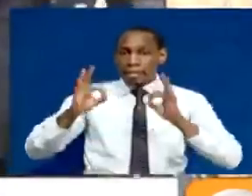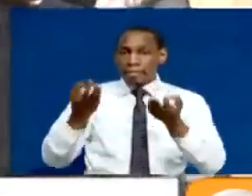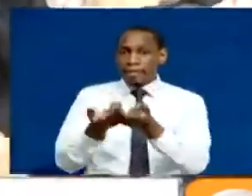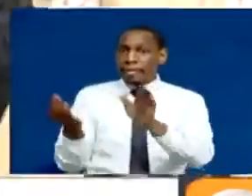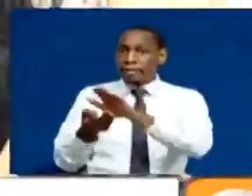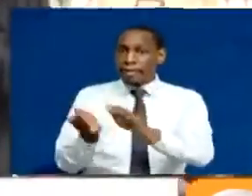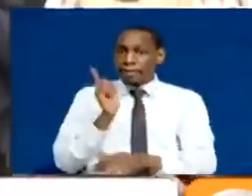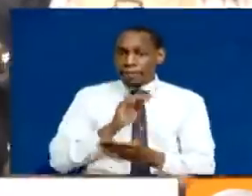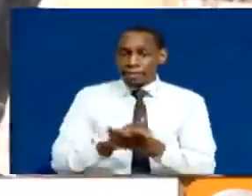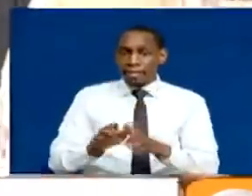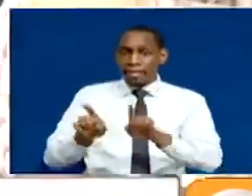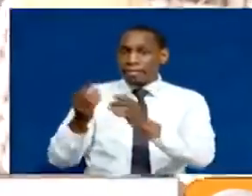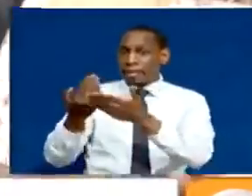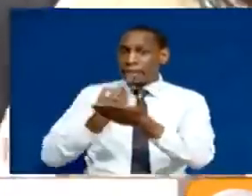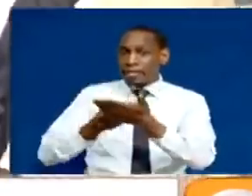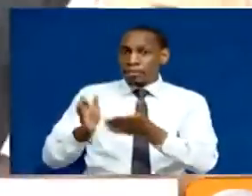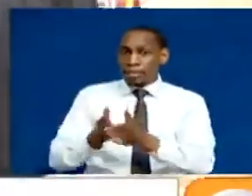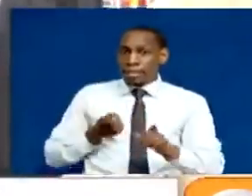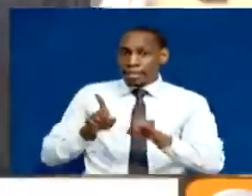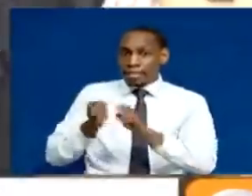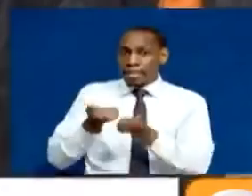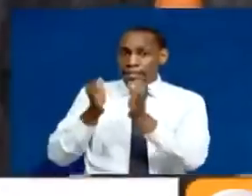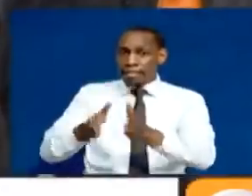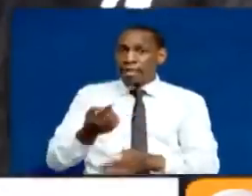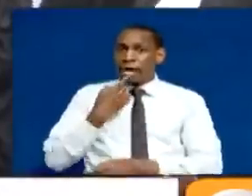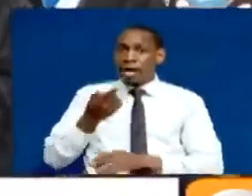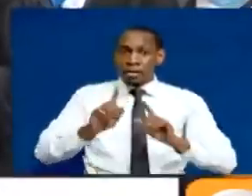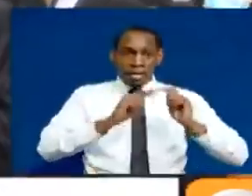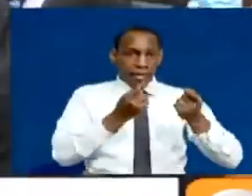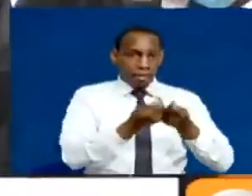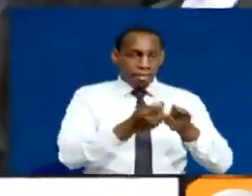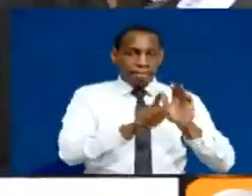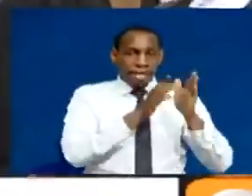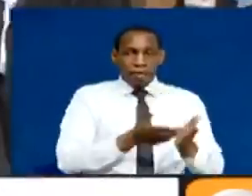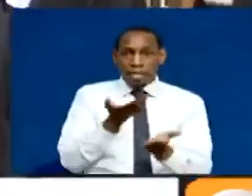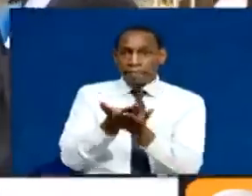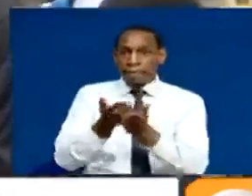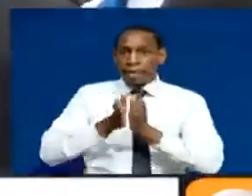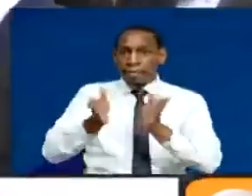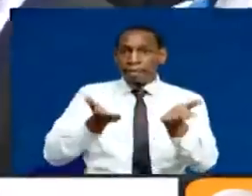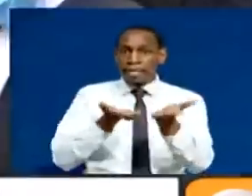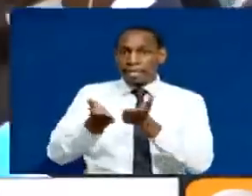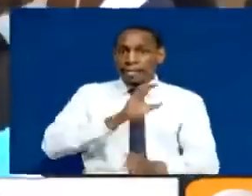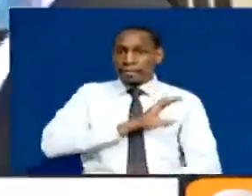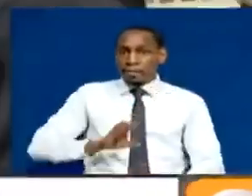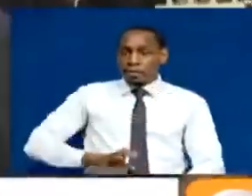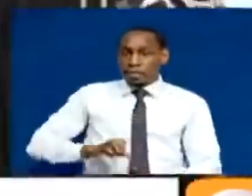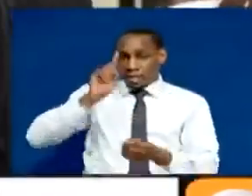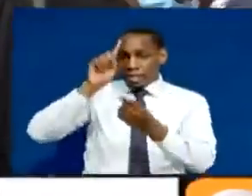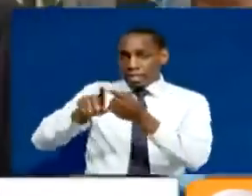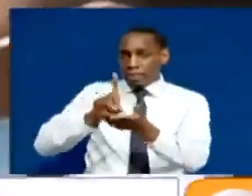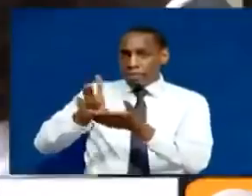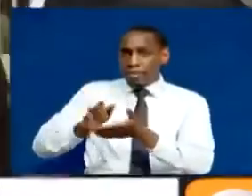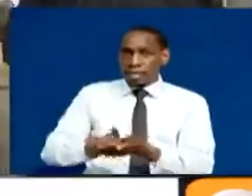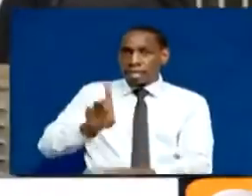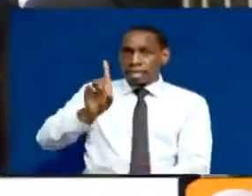is filing. Just last week, Van Straten instructed her team of lawyers to petition the Public Service Commission seeking to remove